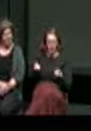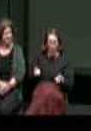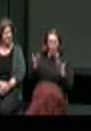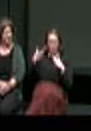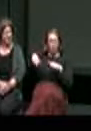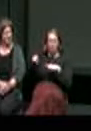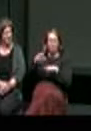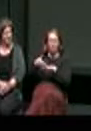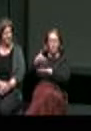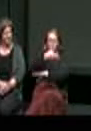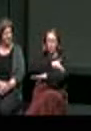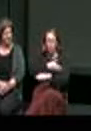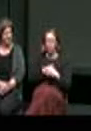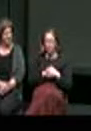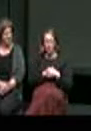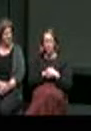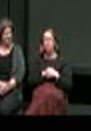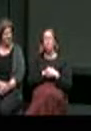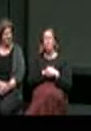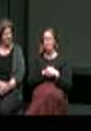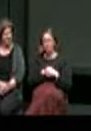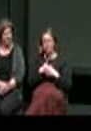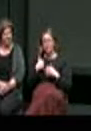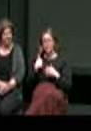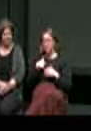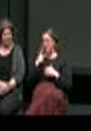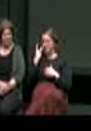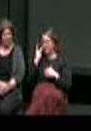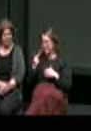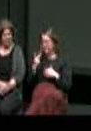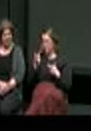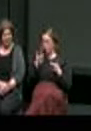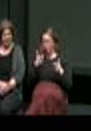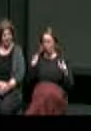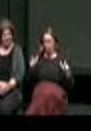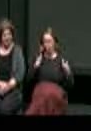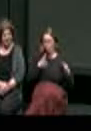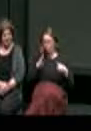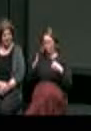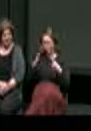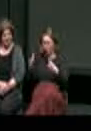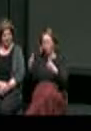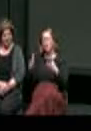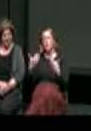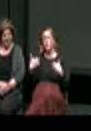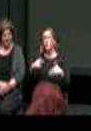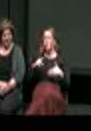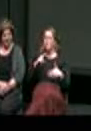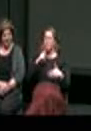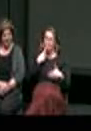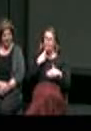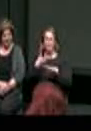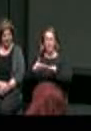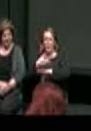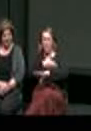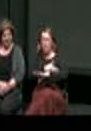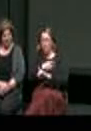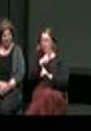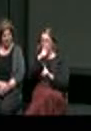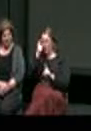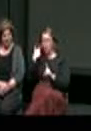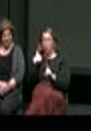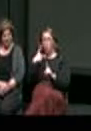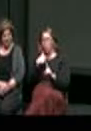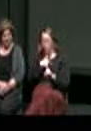improved. So what we are seeing in the large rivers is these dramatic improvements because we